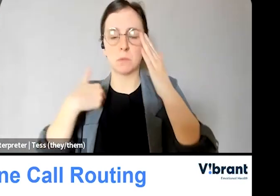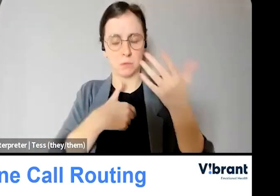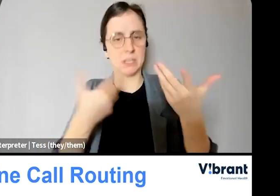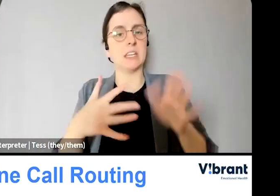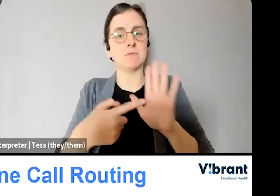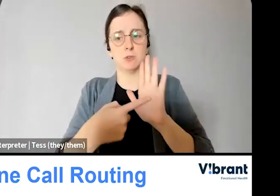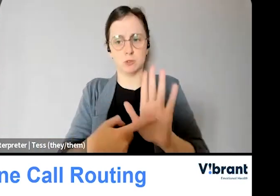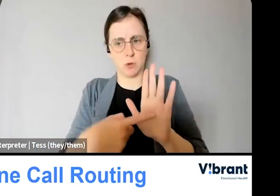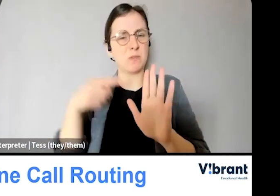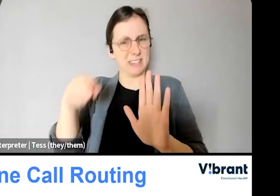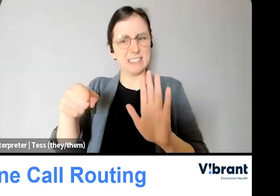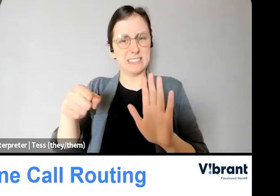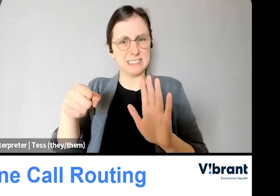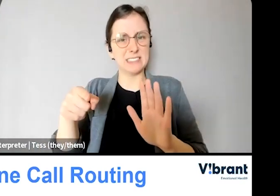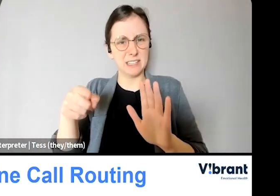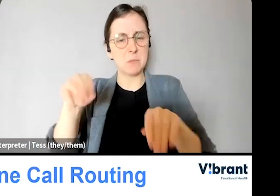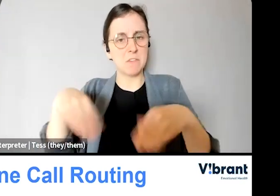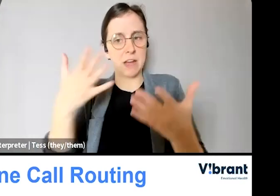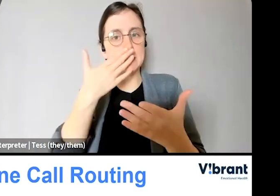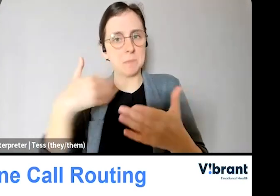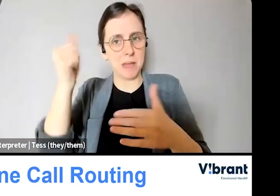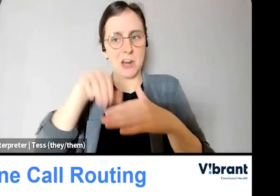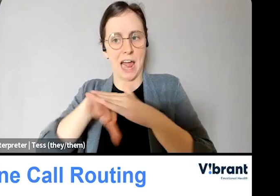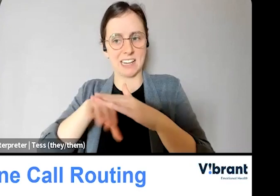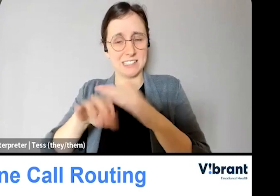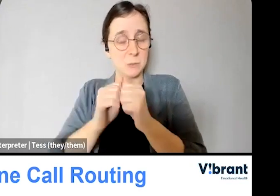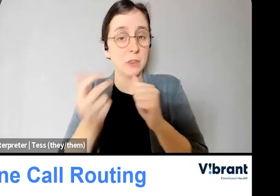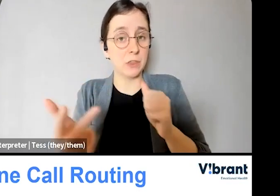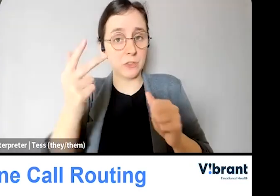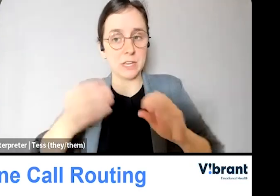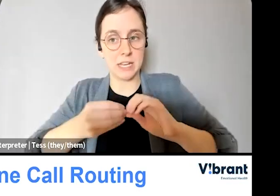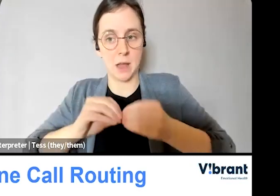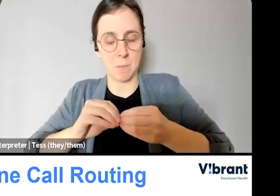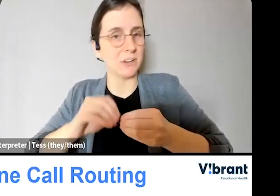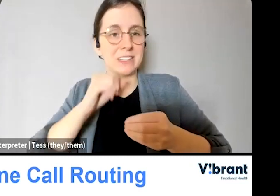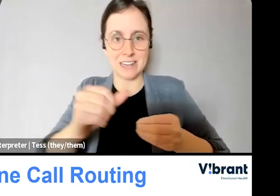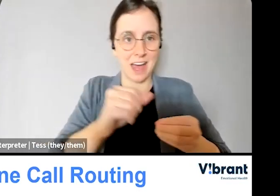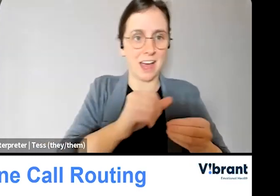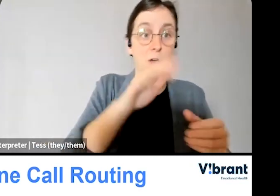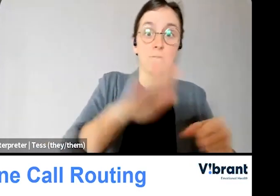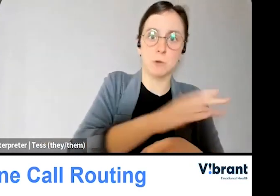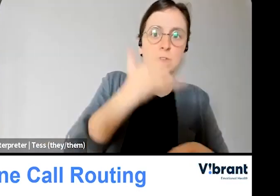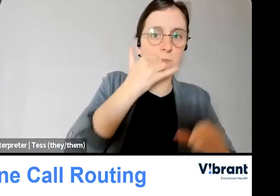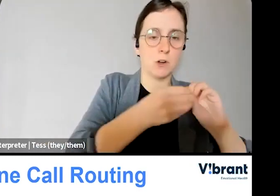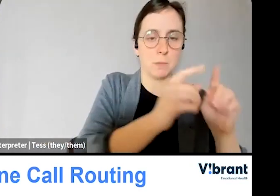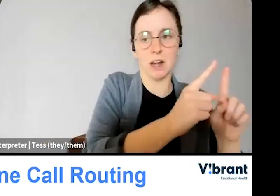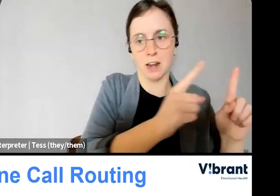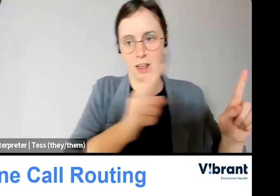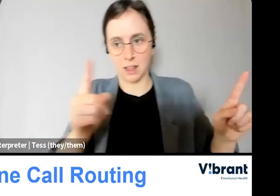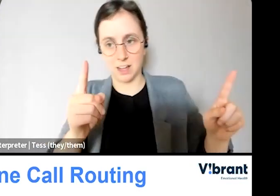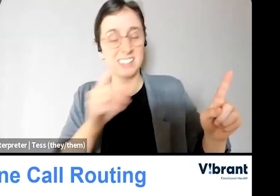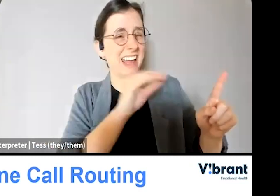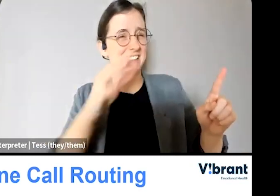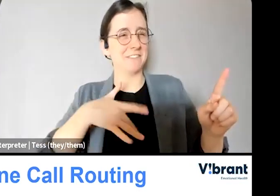to Lifeline interventions through a 3-digit number, and in turn reducing that stigma around calling a suicide